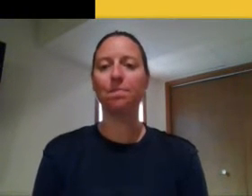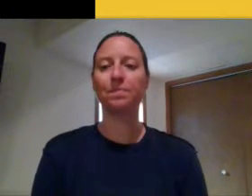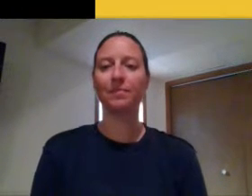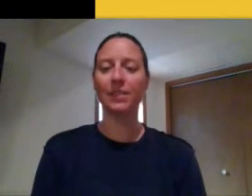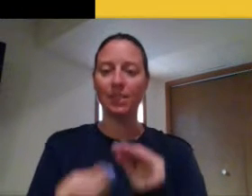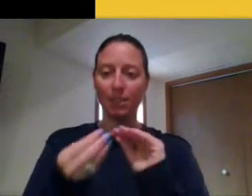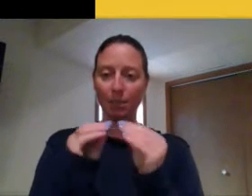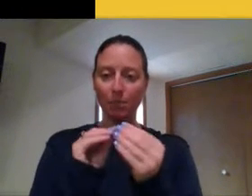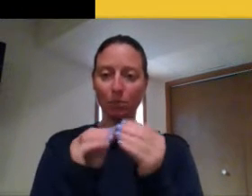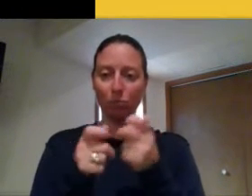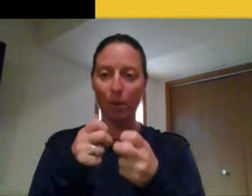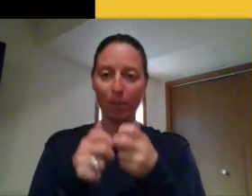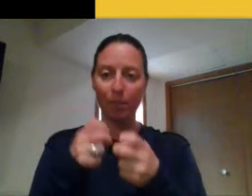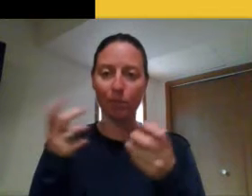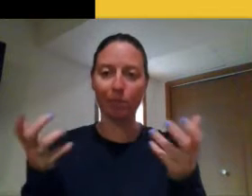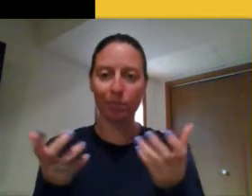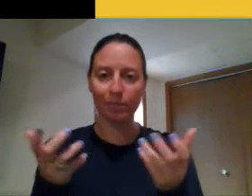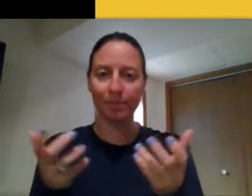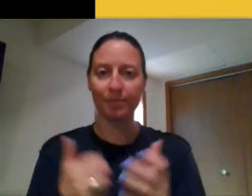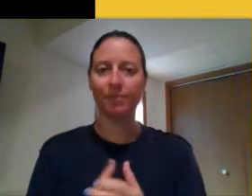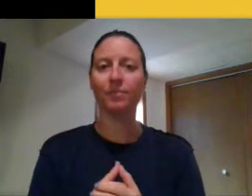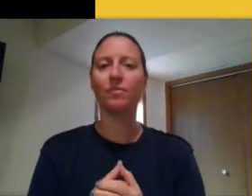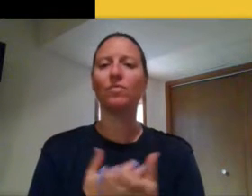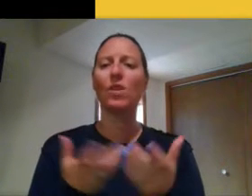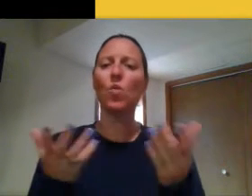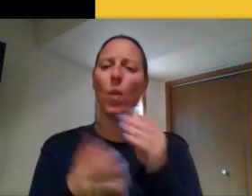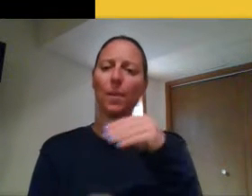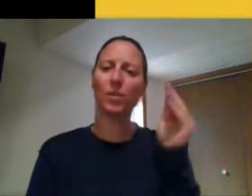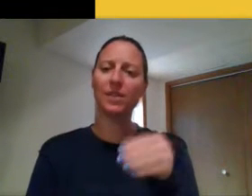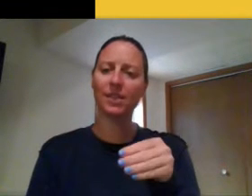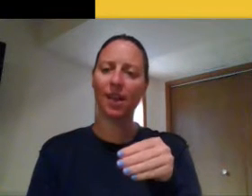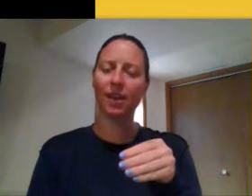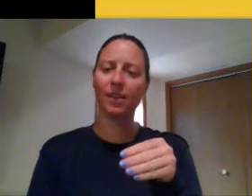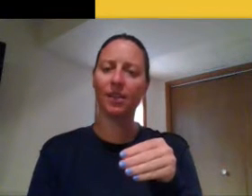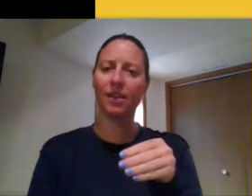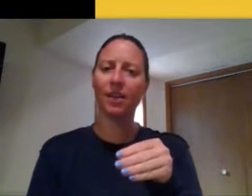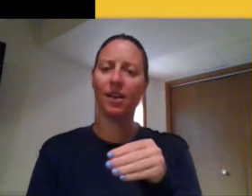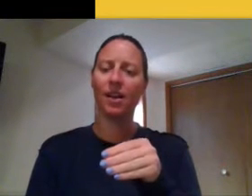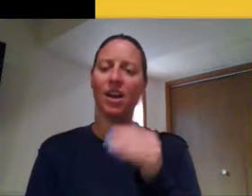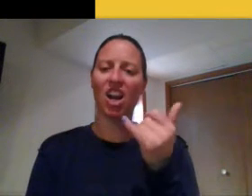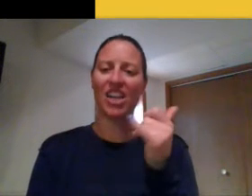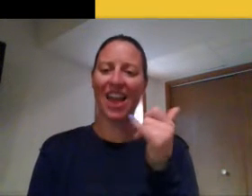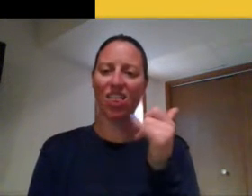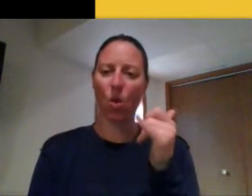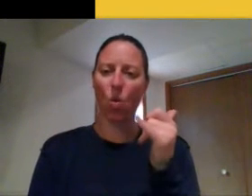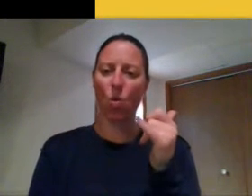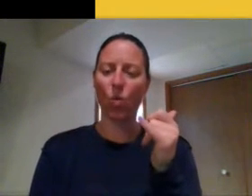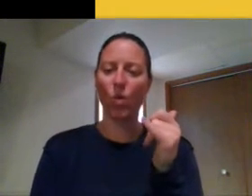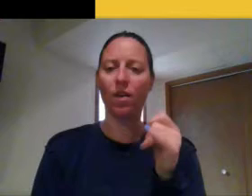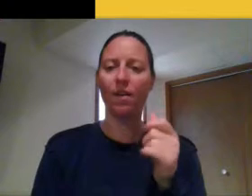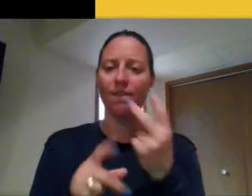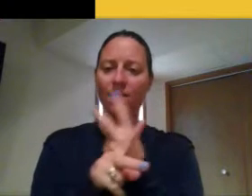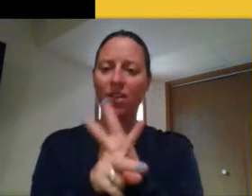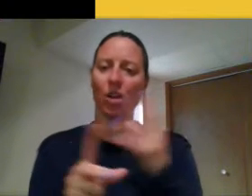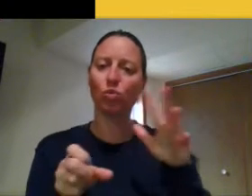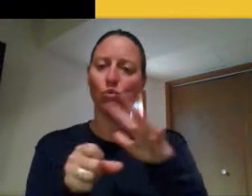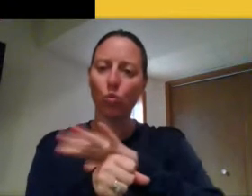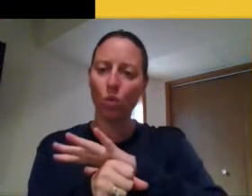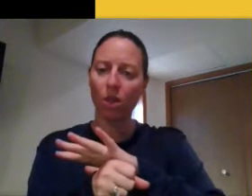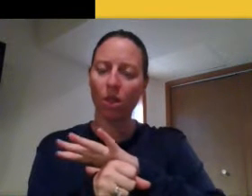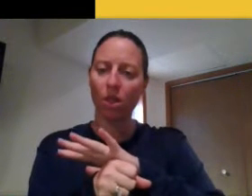Our numeracy for today is what percent of the sections are yellow? So you have to figure out the